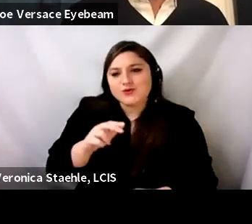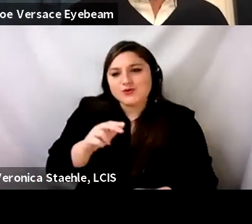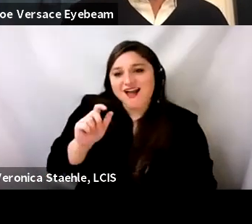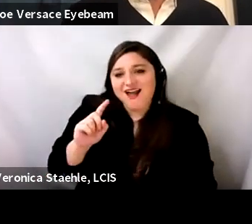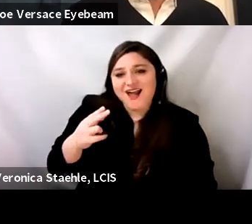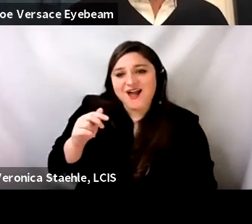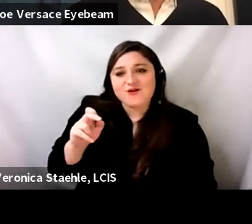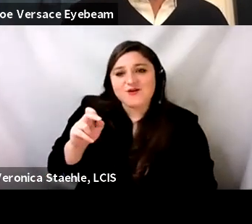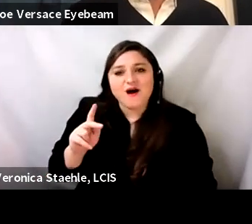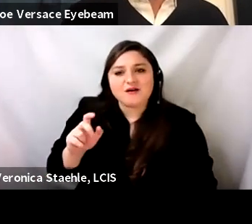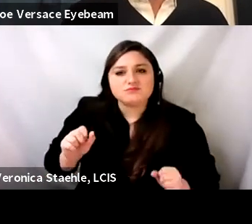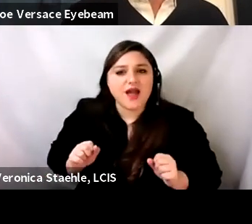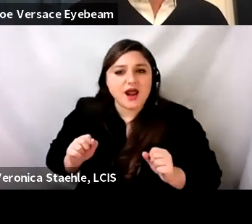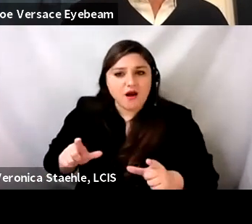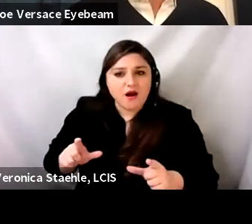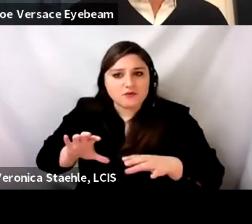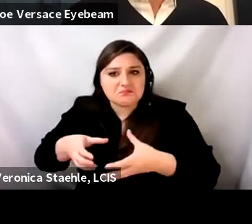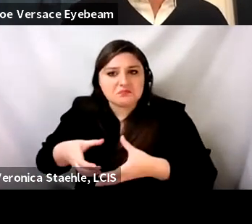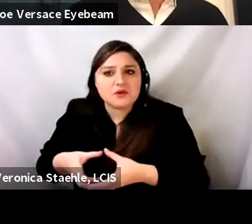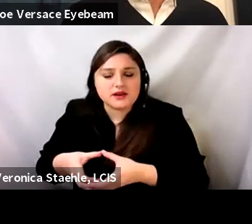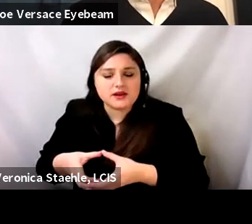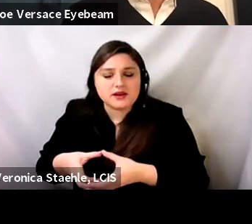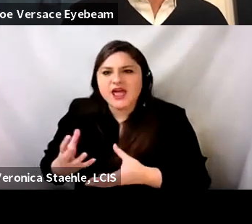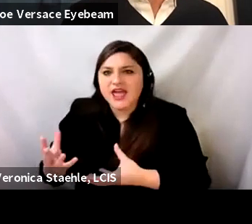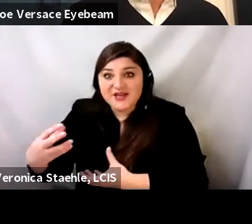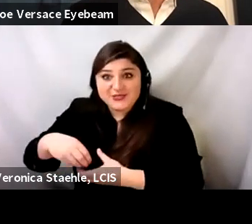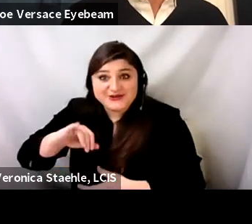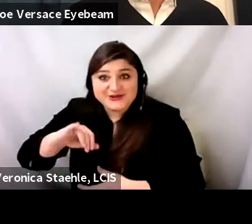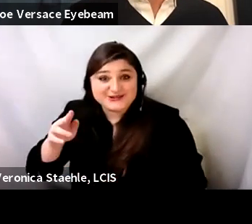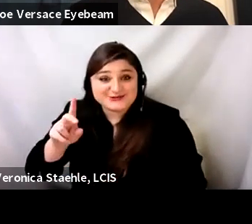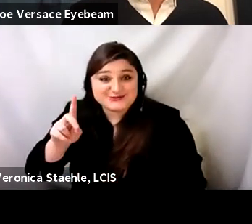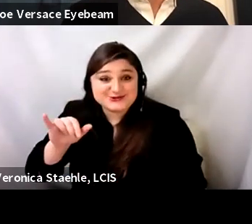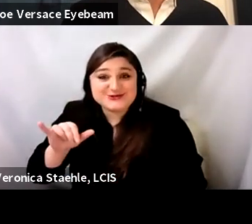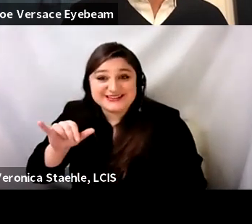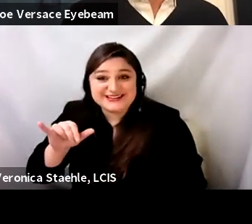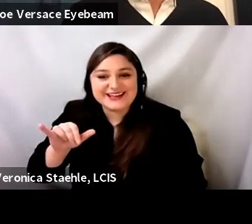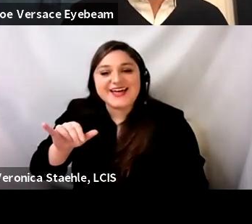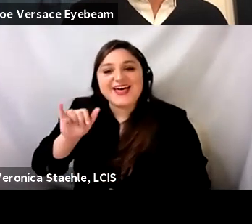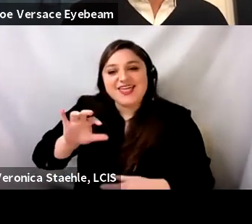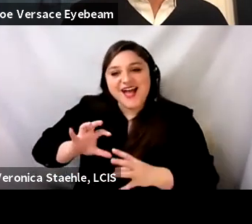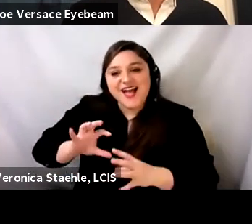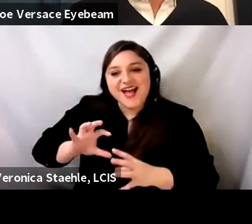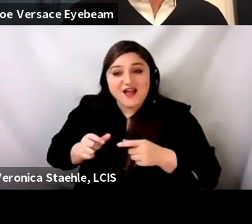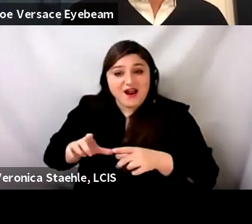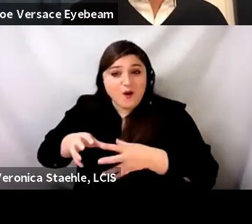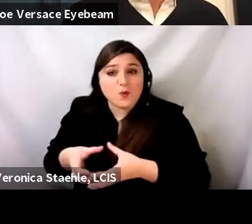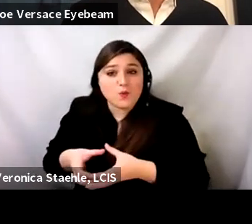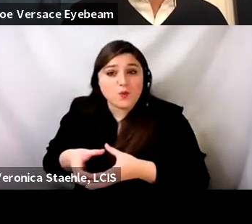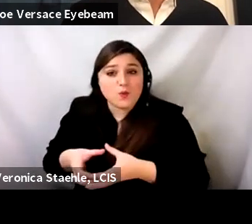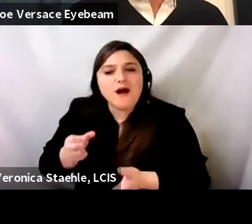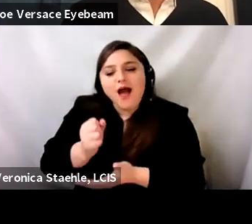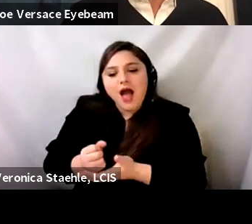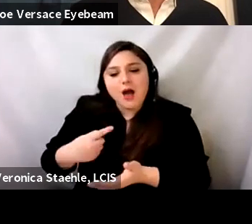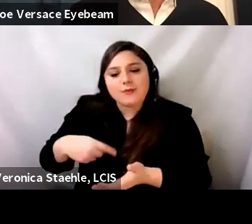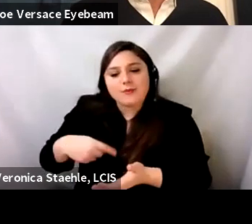despite the efforts of many people, including, I believe, Judy, to get us to adopt a sort of a more systematic approach to